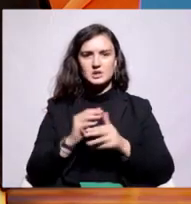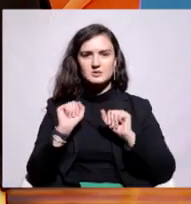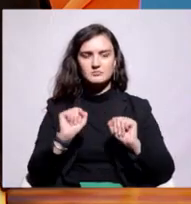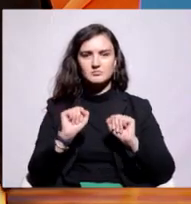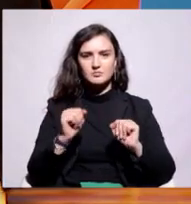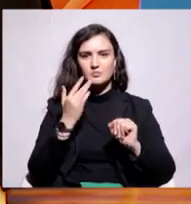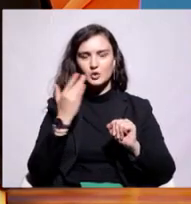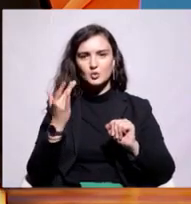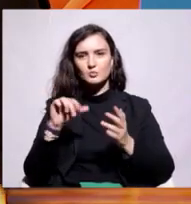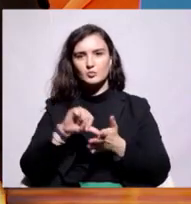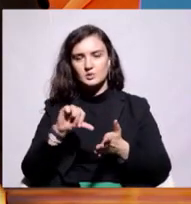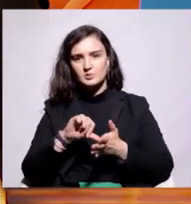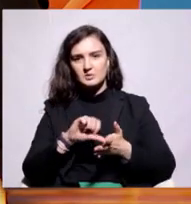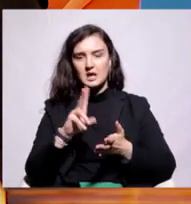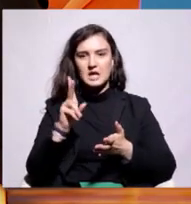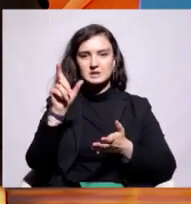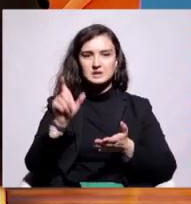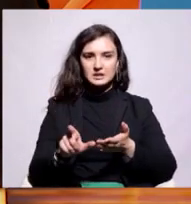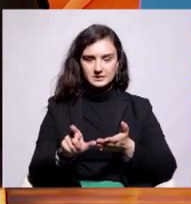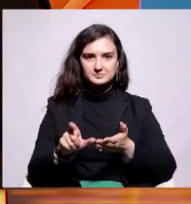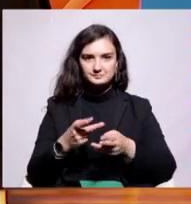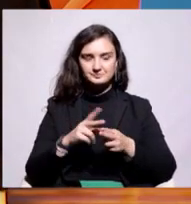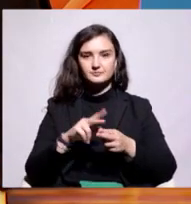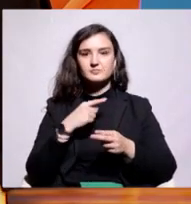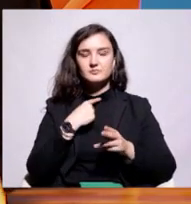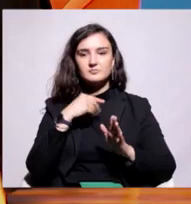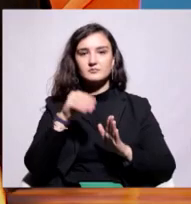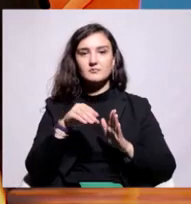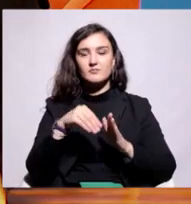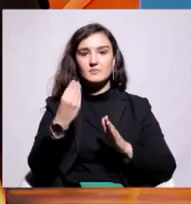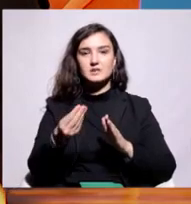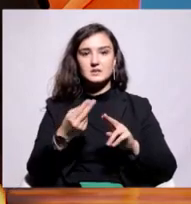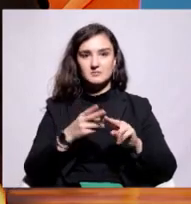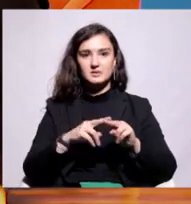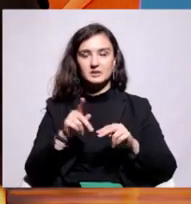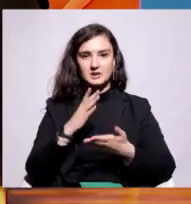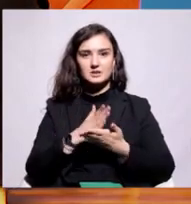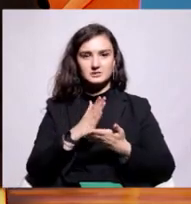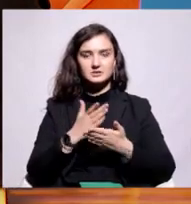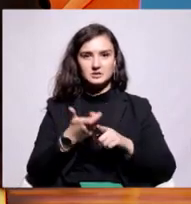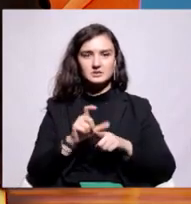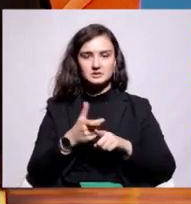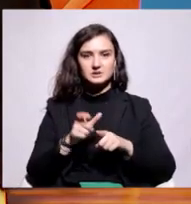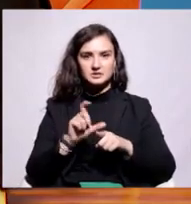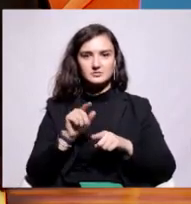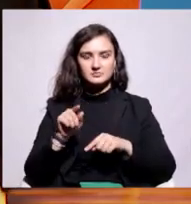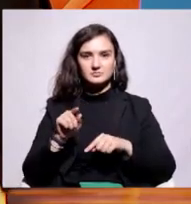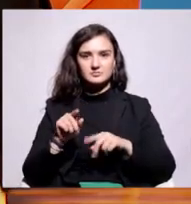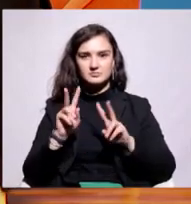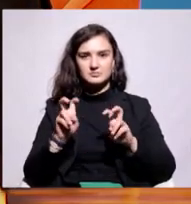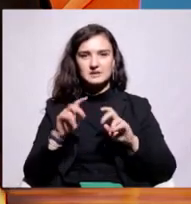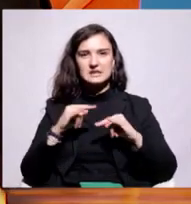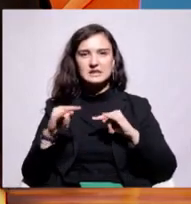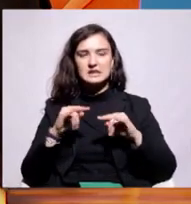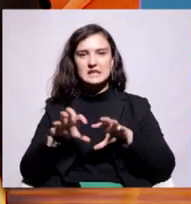a political party or a candidate and voting in elections, are some kind of a type of a